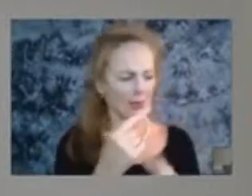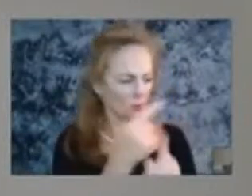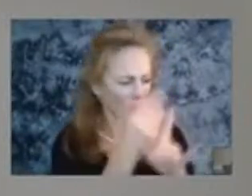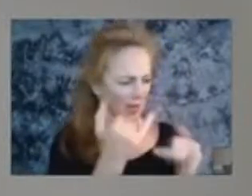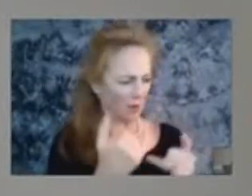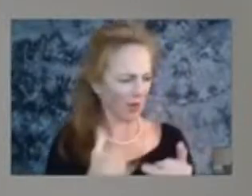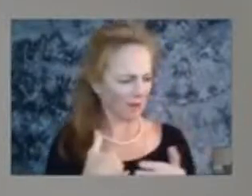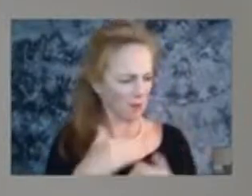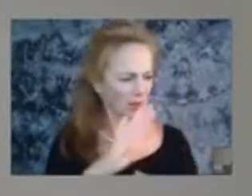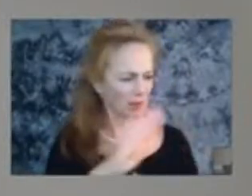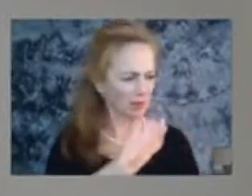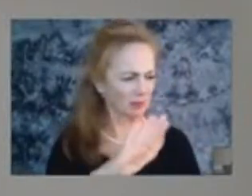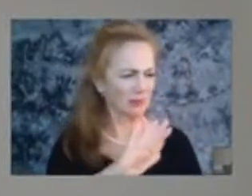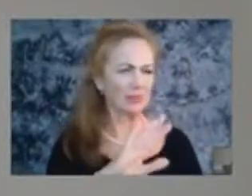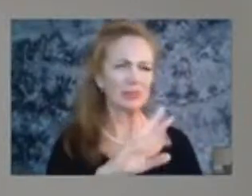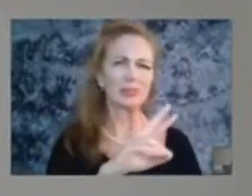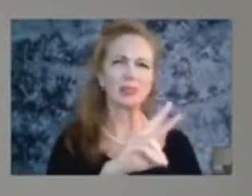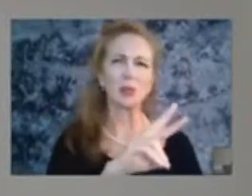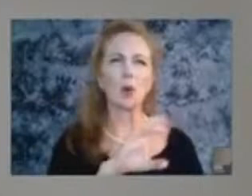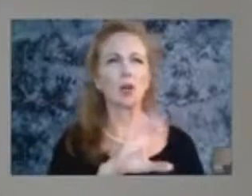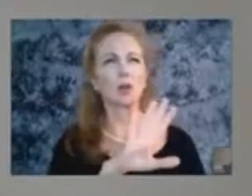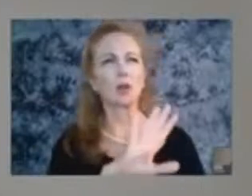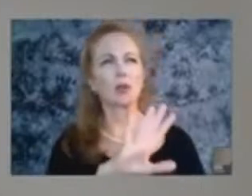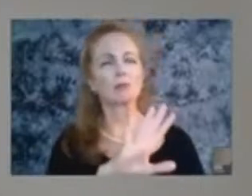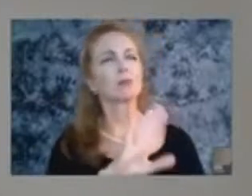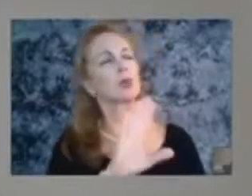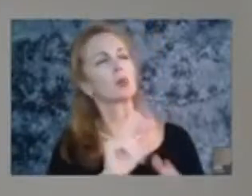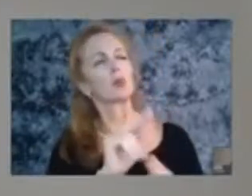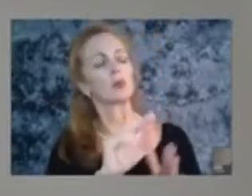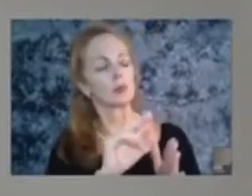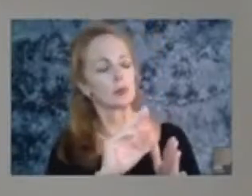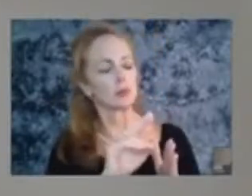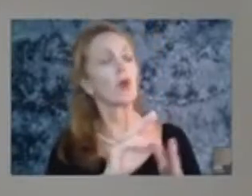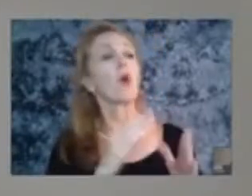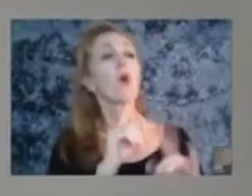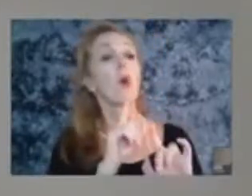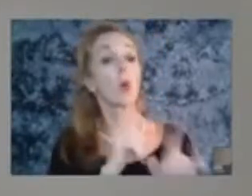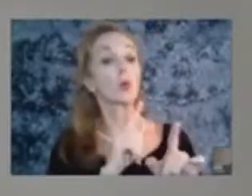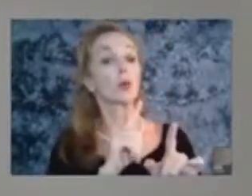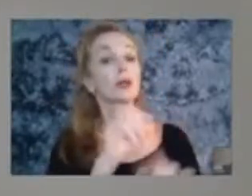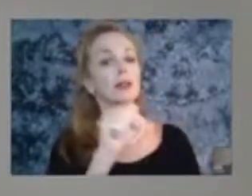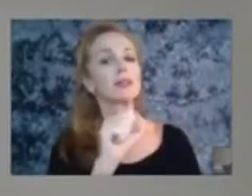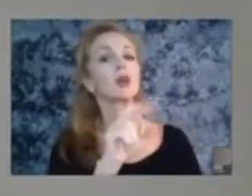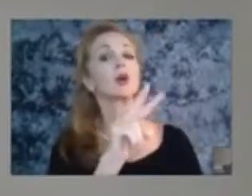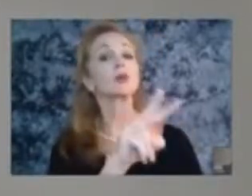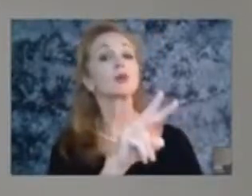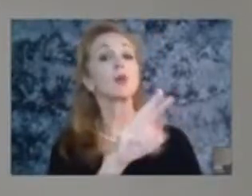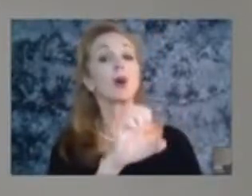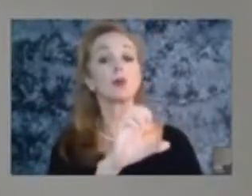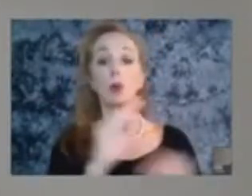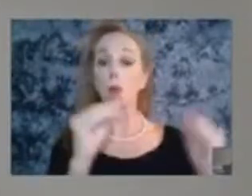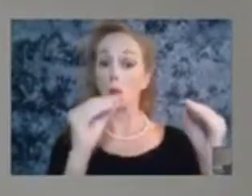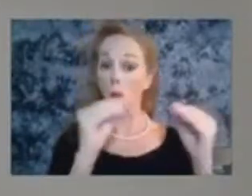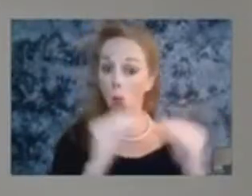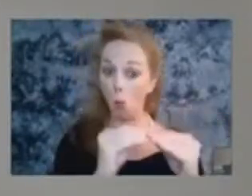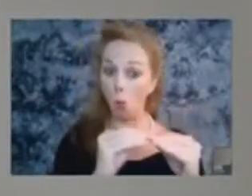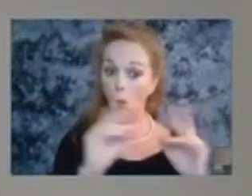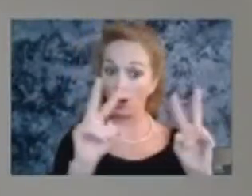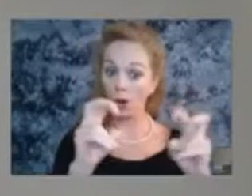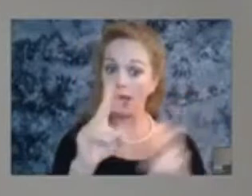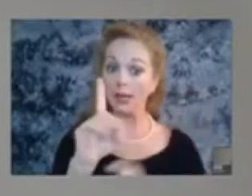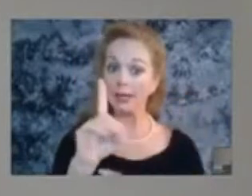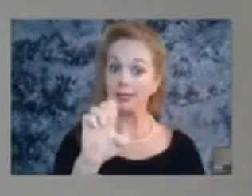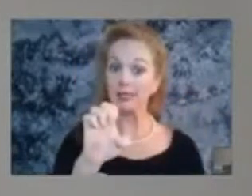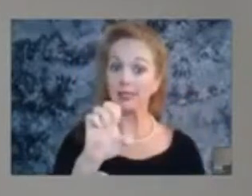200, no, excuse me. We are in the process of ordering, 200 more dehumidifiers that we will be